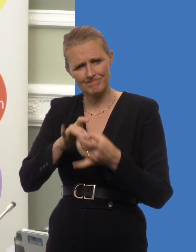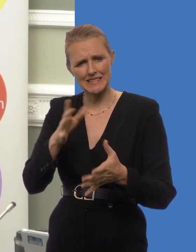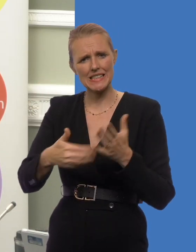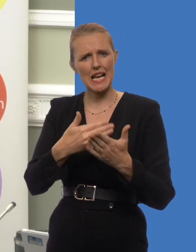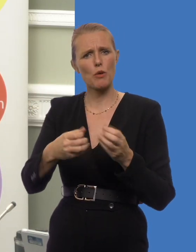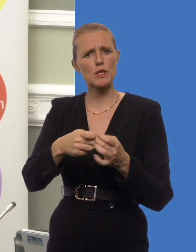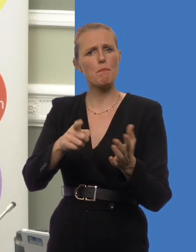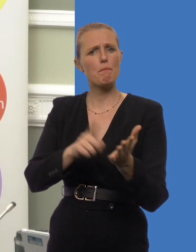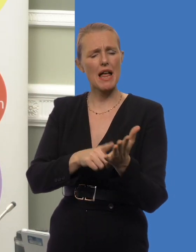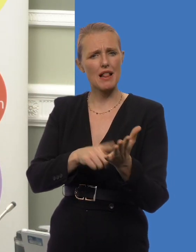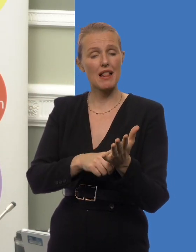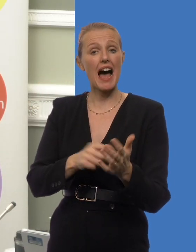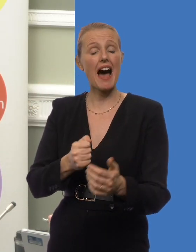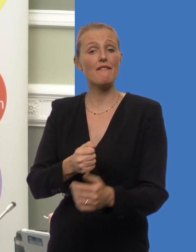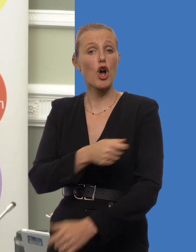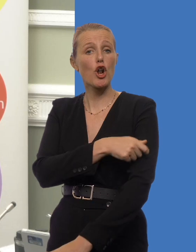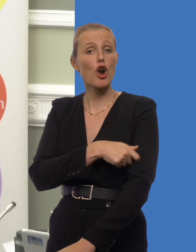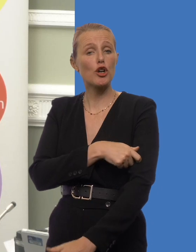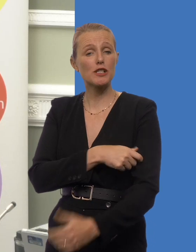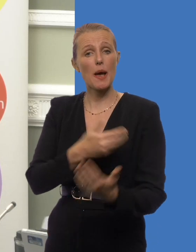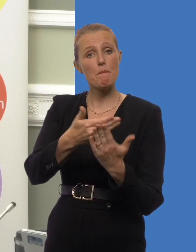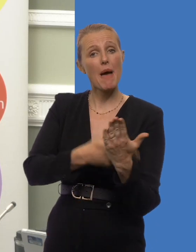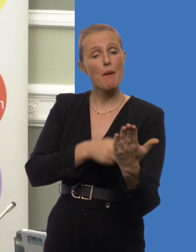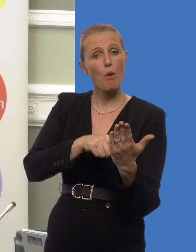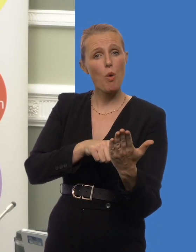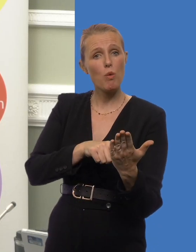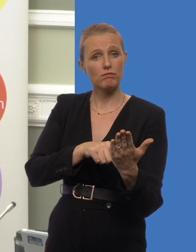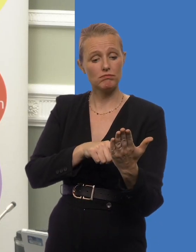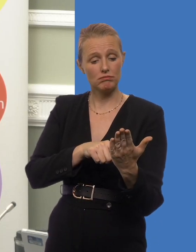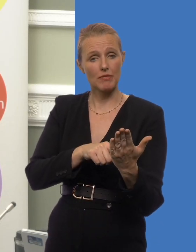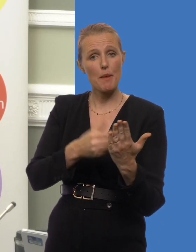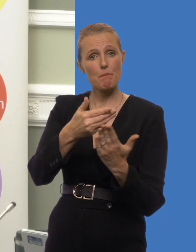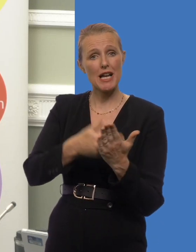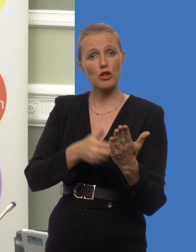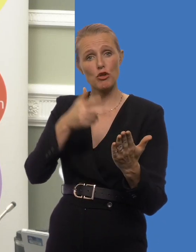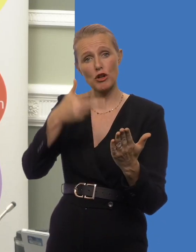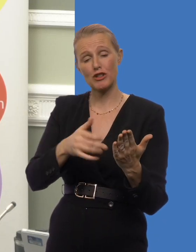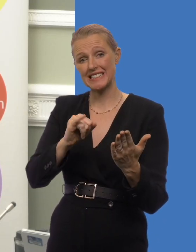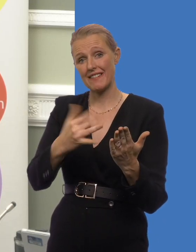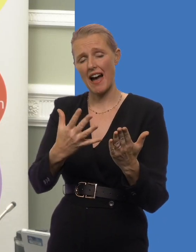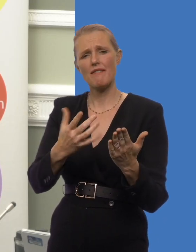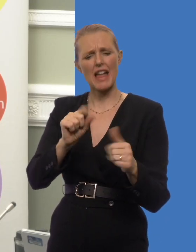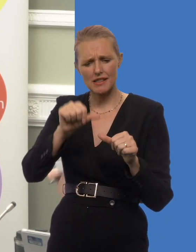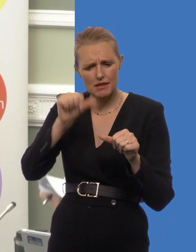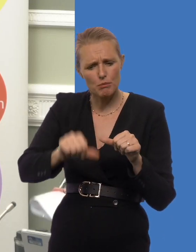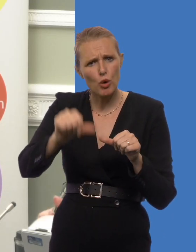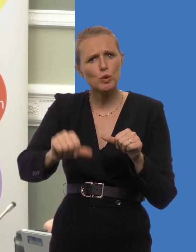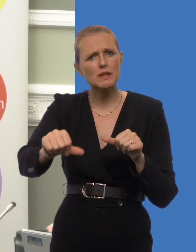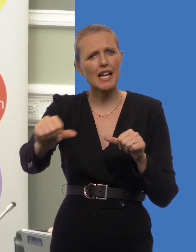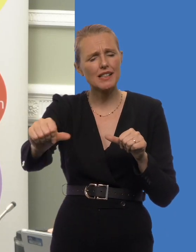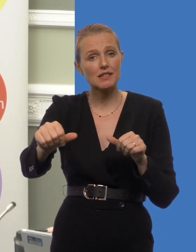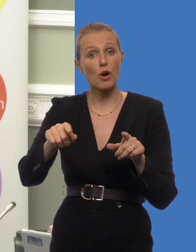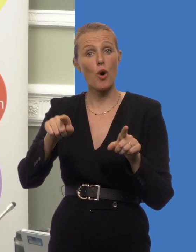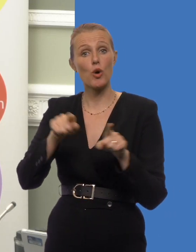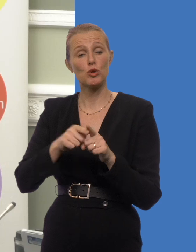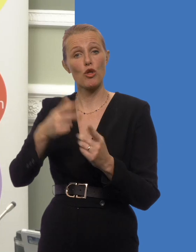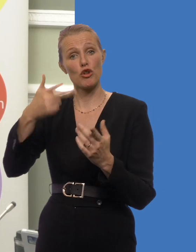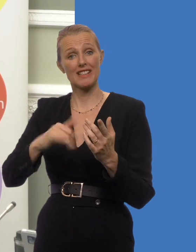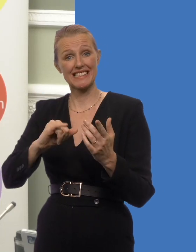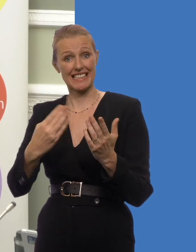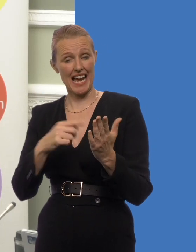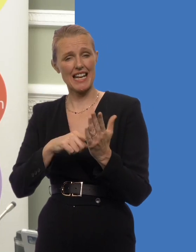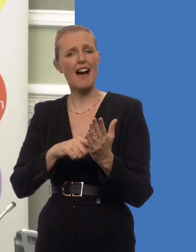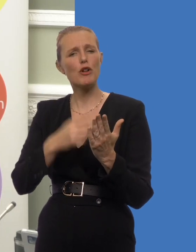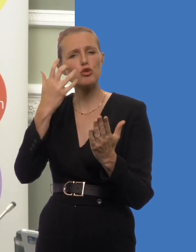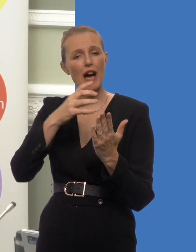Bill. There's a clerk's memo outlining the proposed process at page 365. You've also been provided at page 369 with a